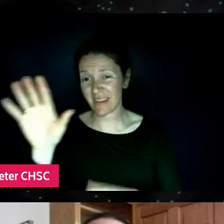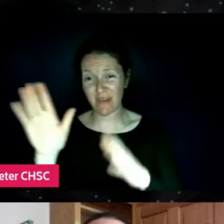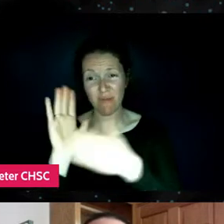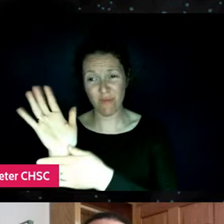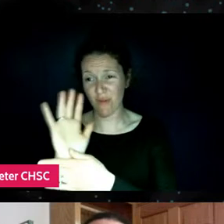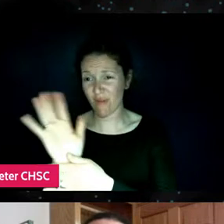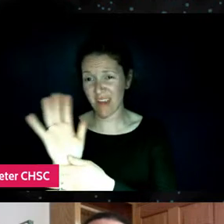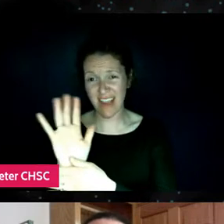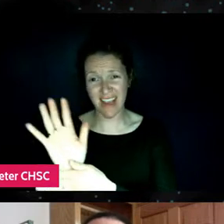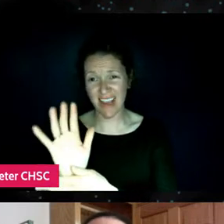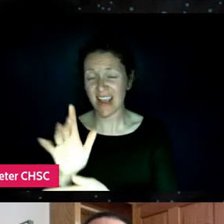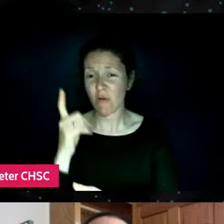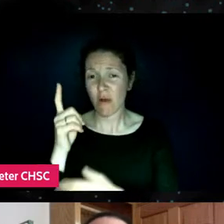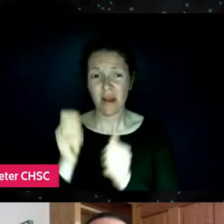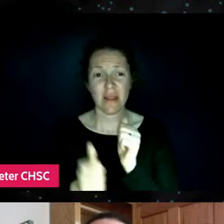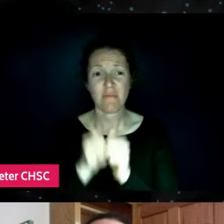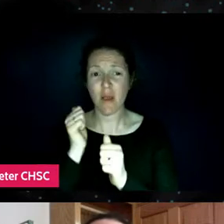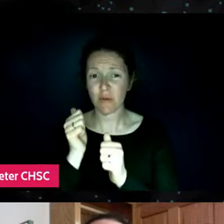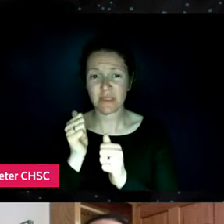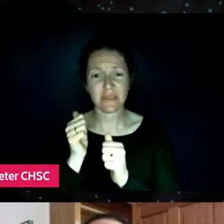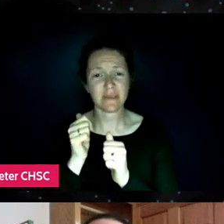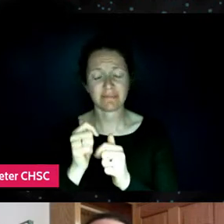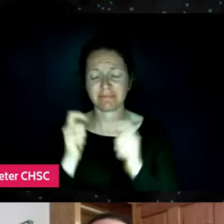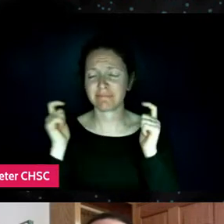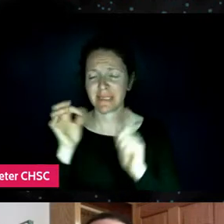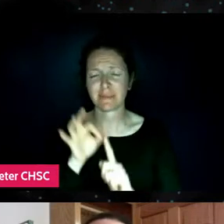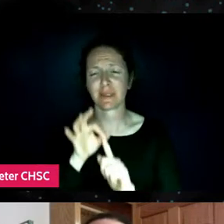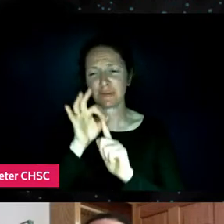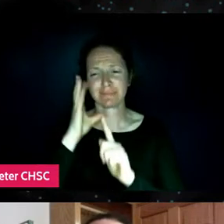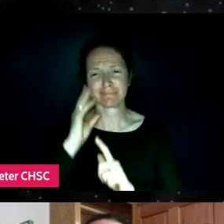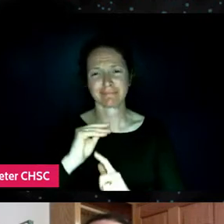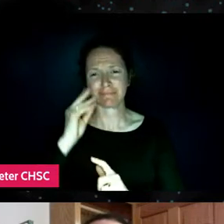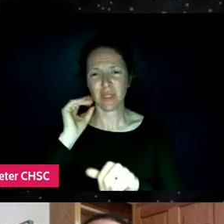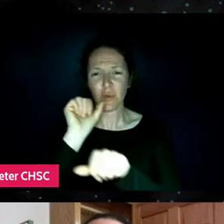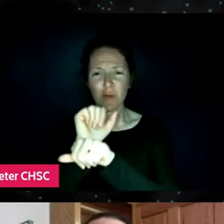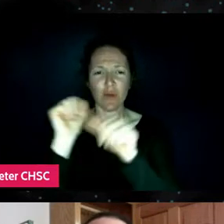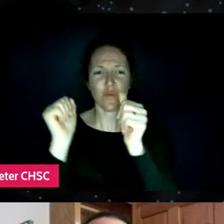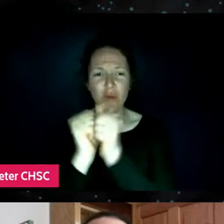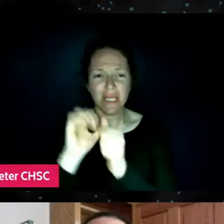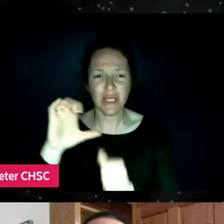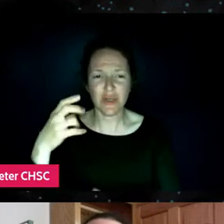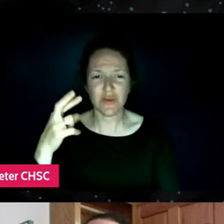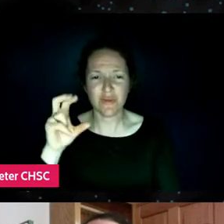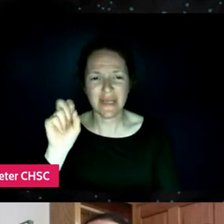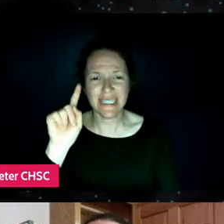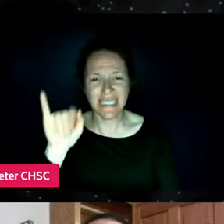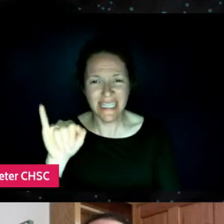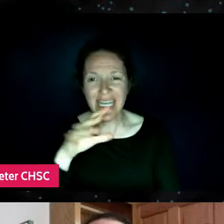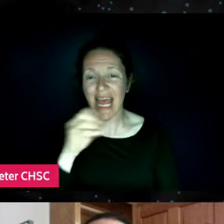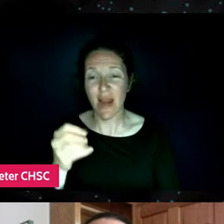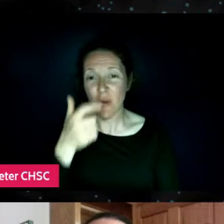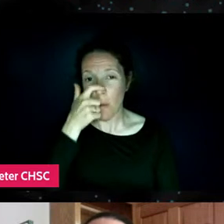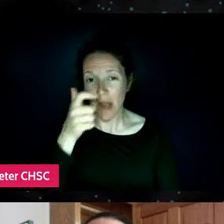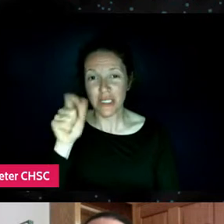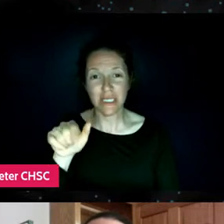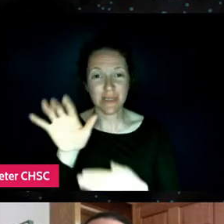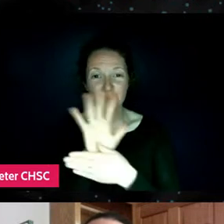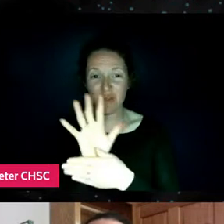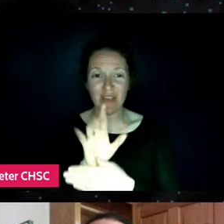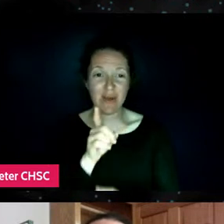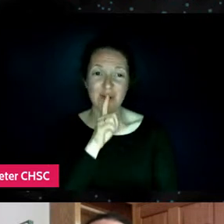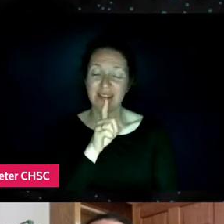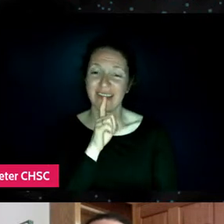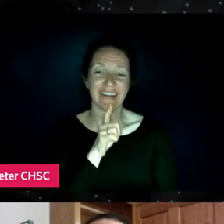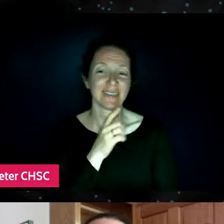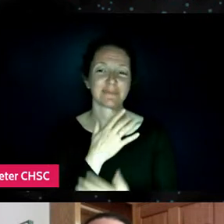been probably one of the biggest highlights. Working with Christi and watching the movie has been, you know, I think one of the